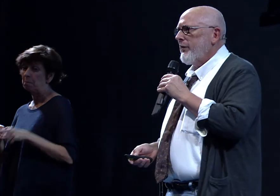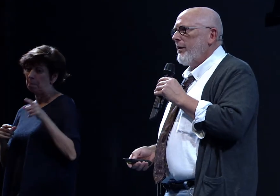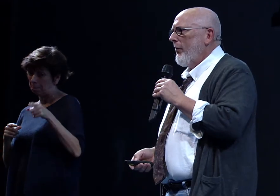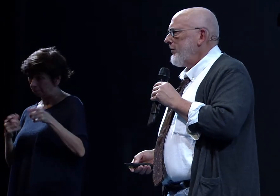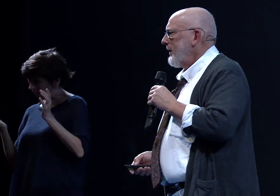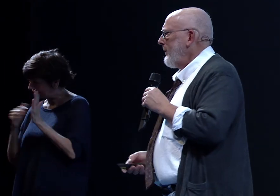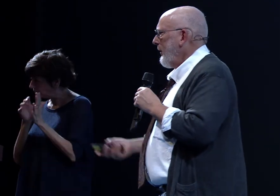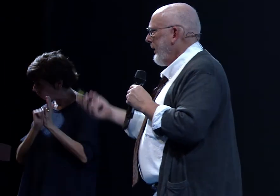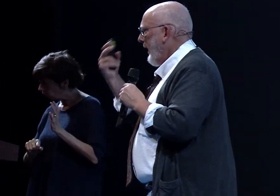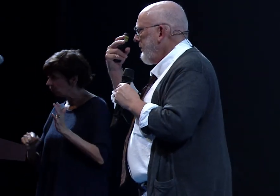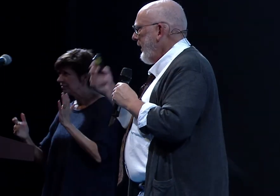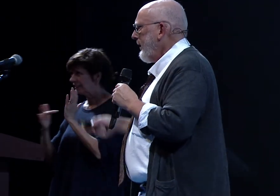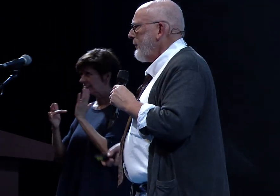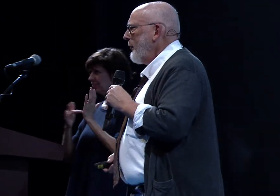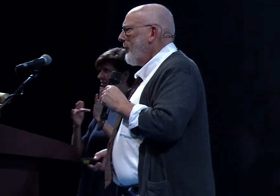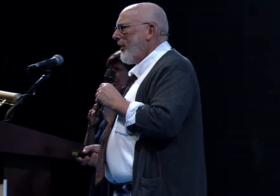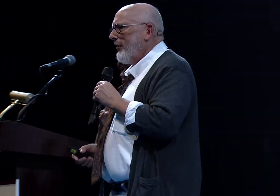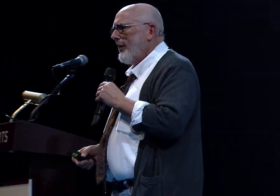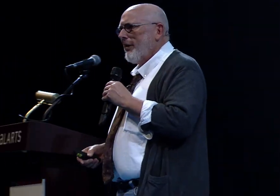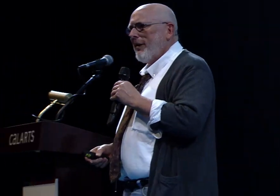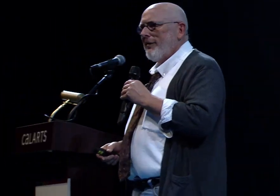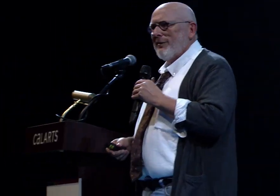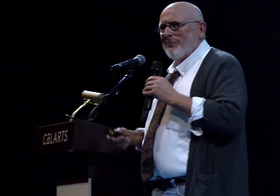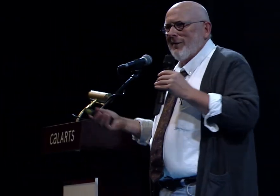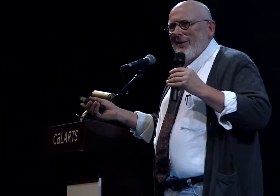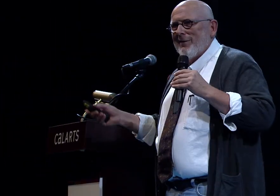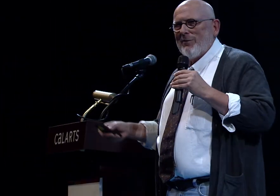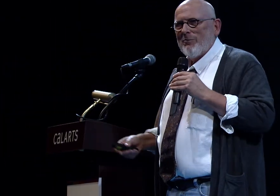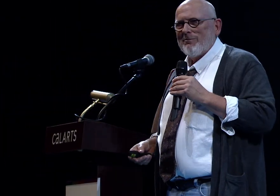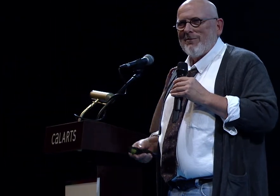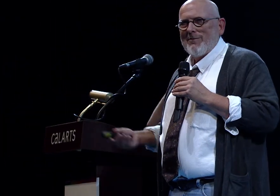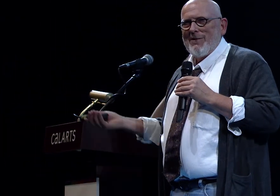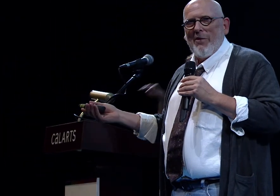again, an old technology. You know, the headset that Louis put on earlier?